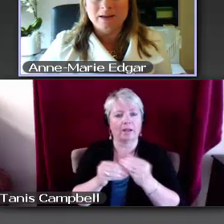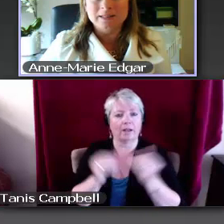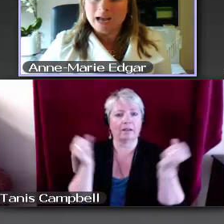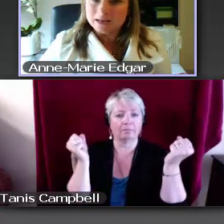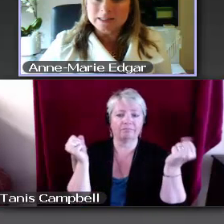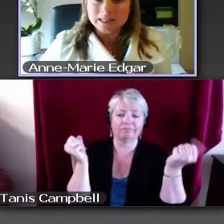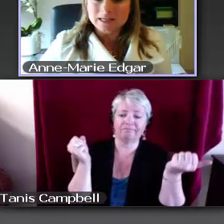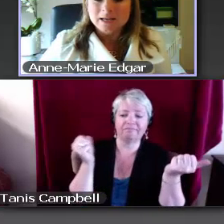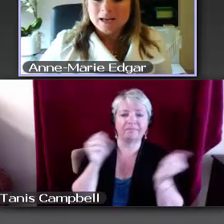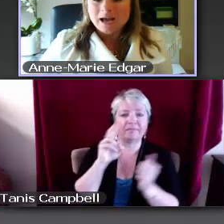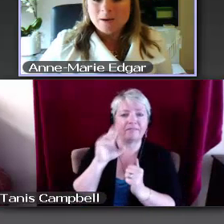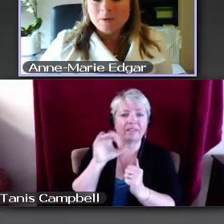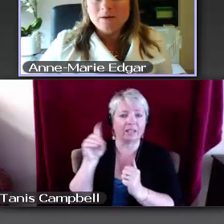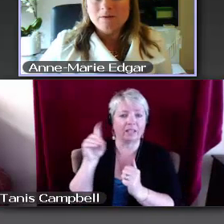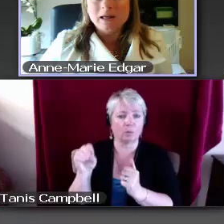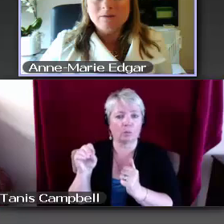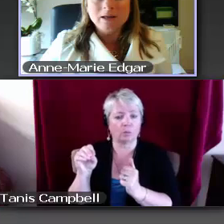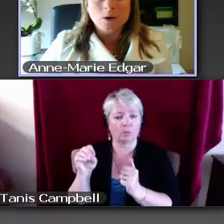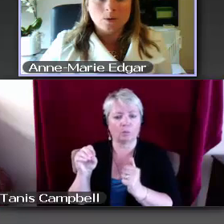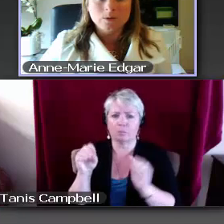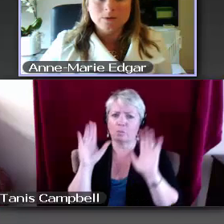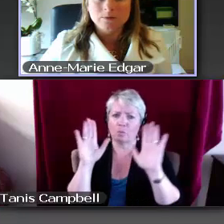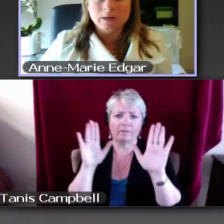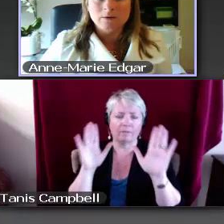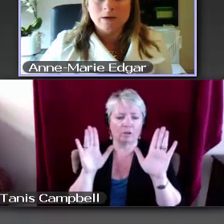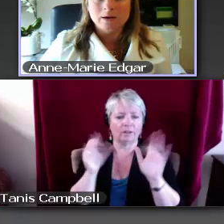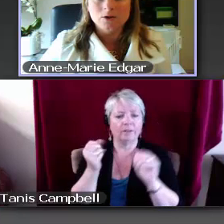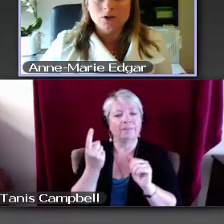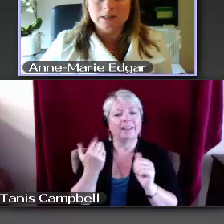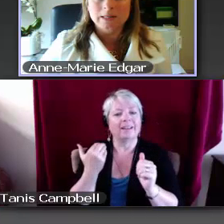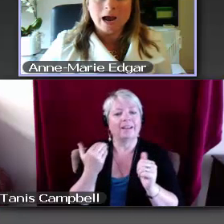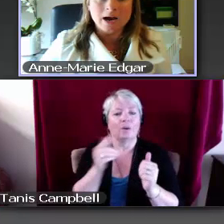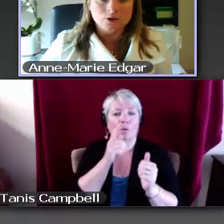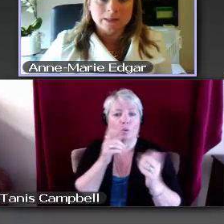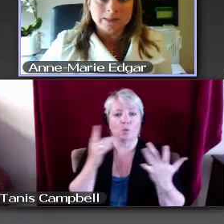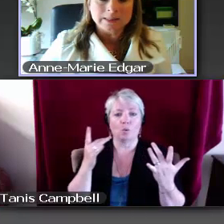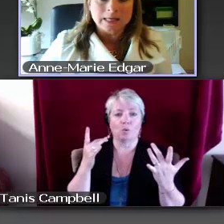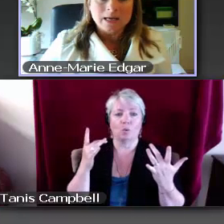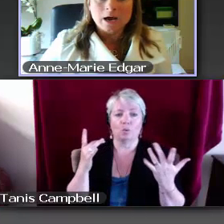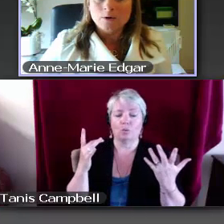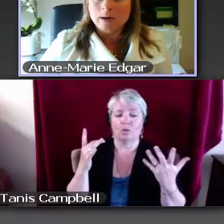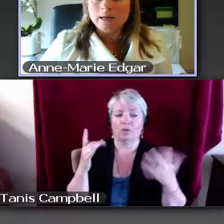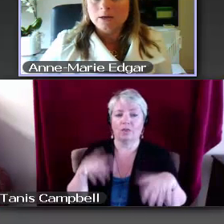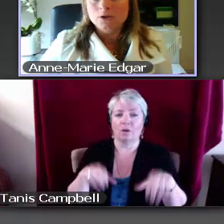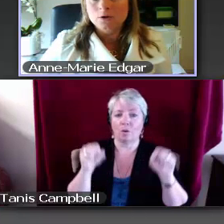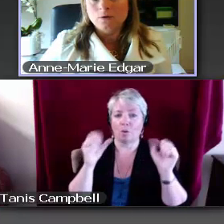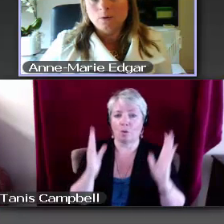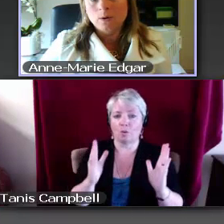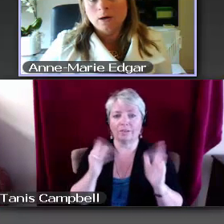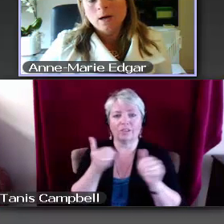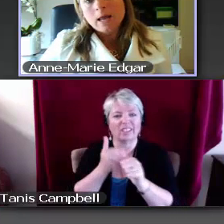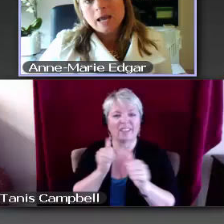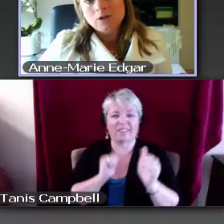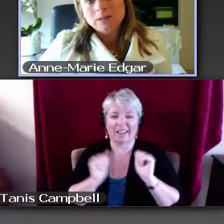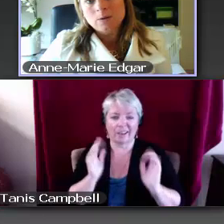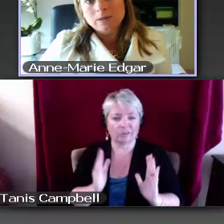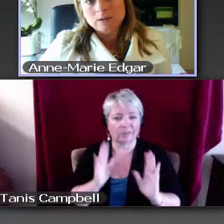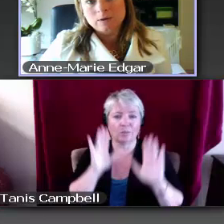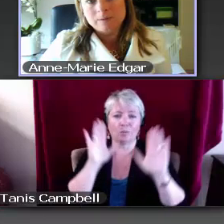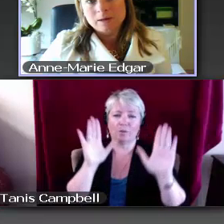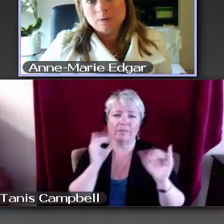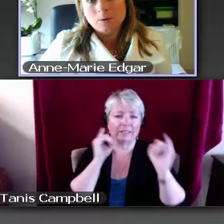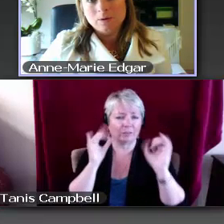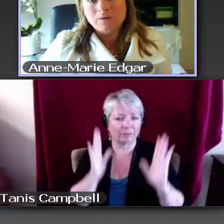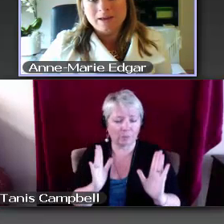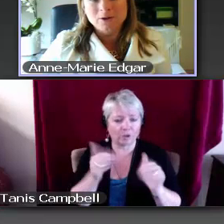would be fantastic. We have a lovely host for the event. She's an actress, a great interviewer, and she's going